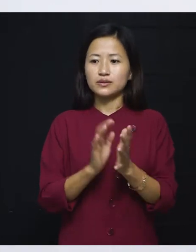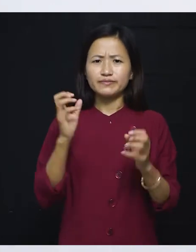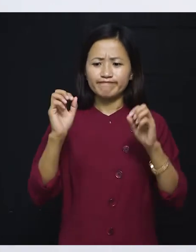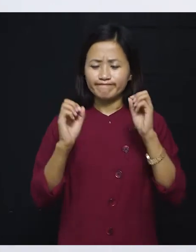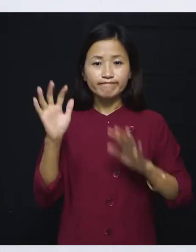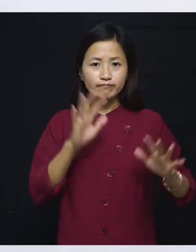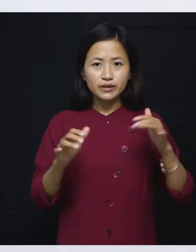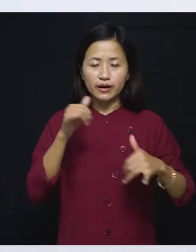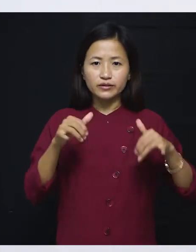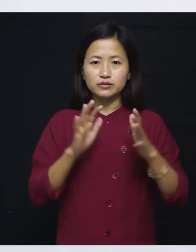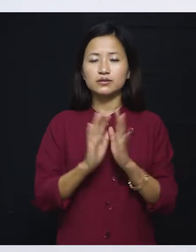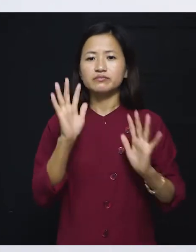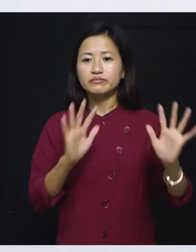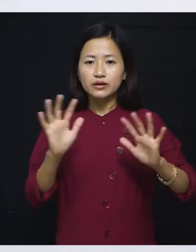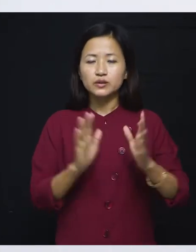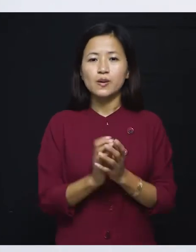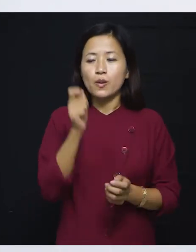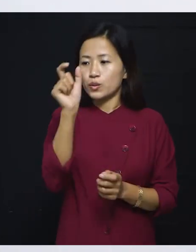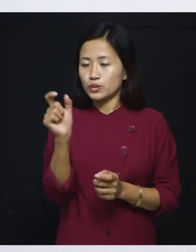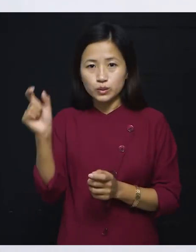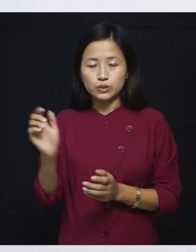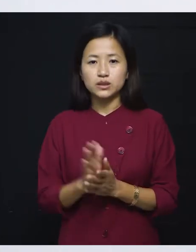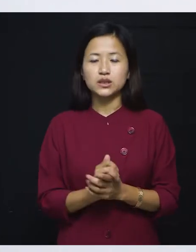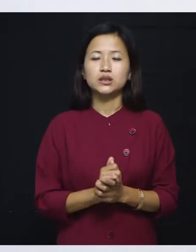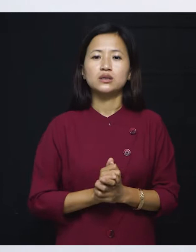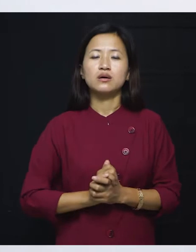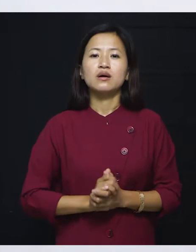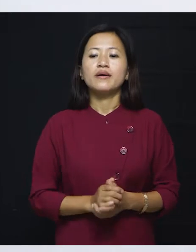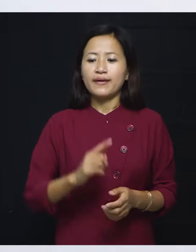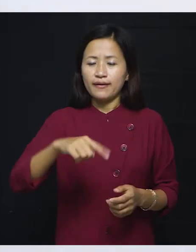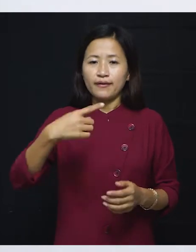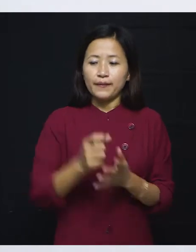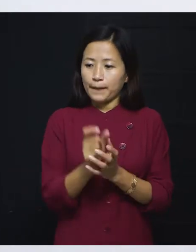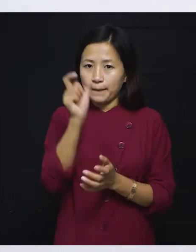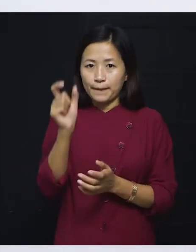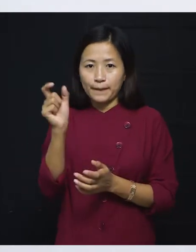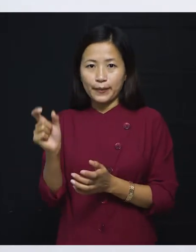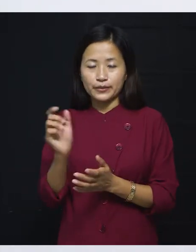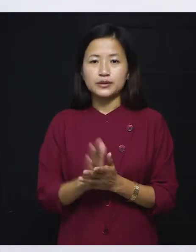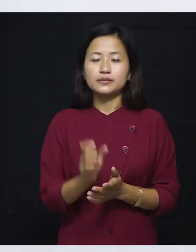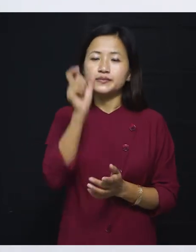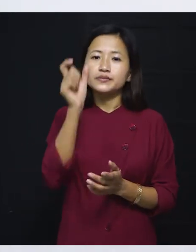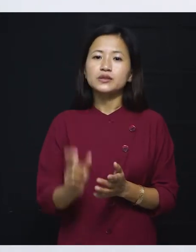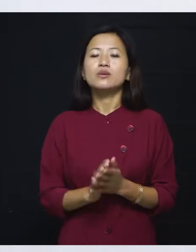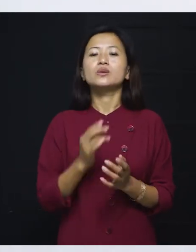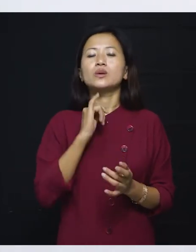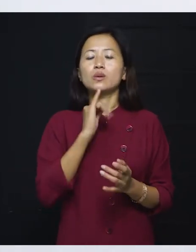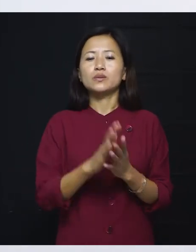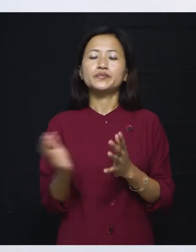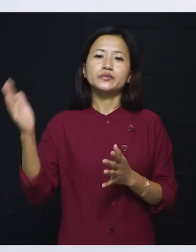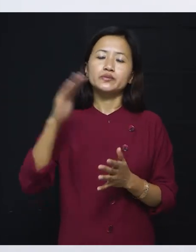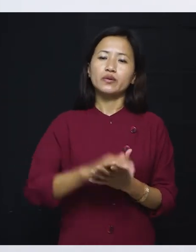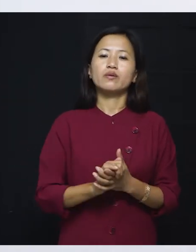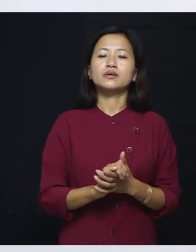right? All words that denote an action, every word that denotes an action is called a verb,